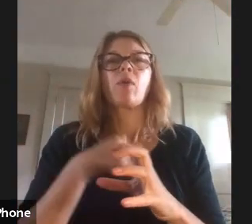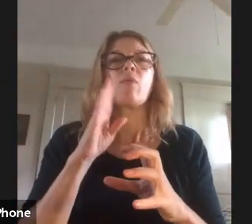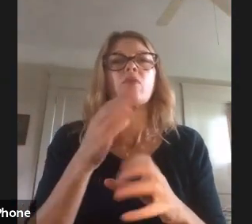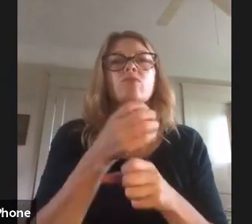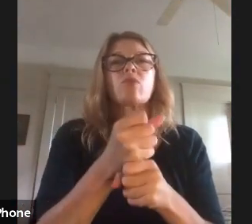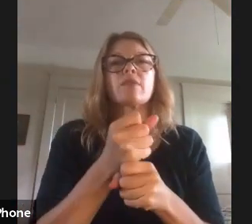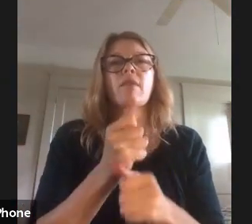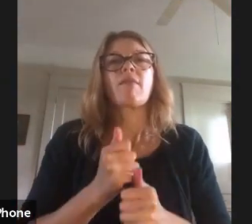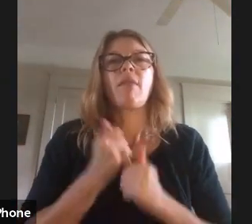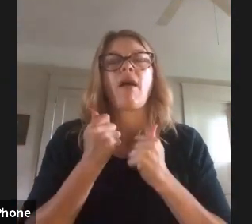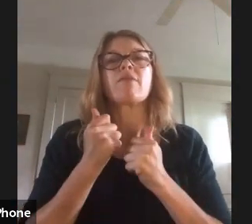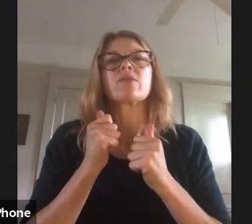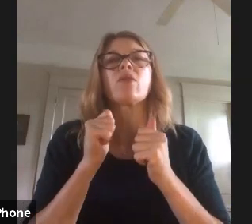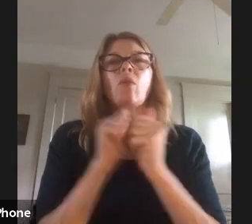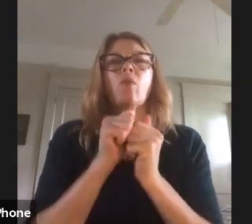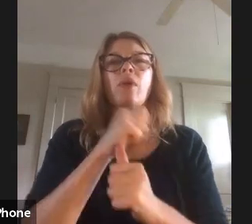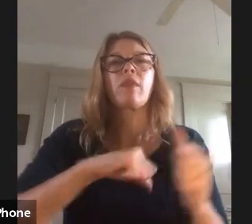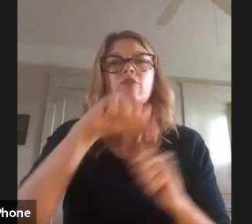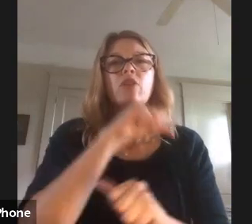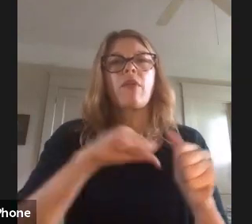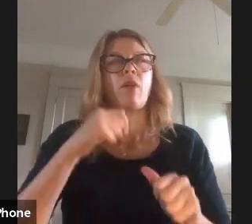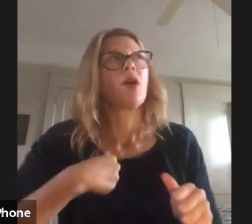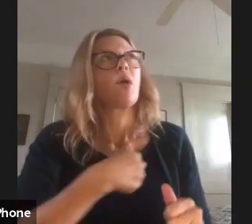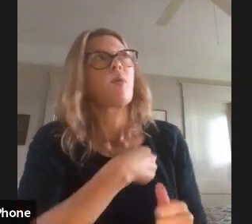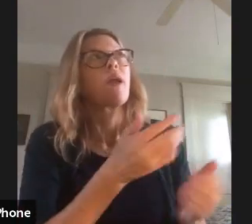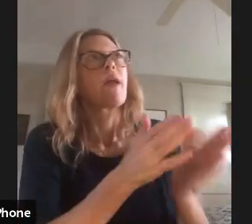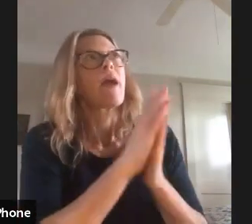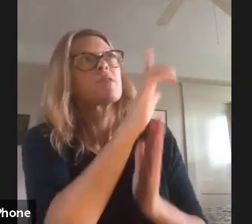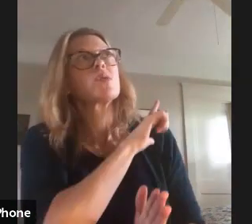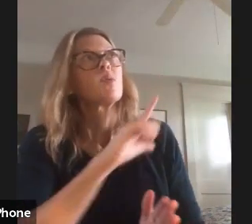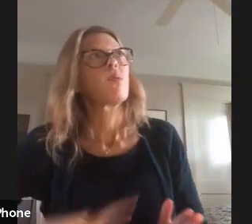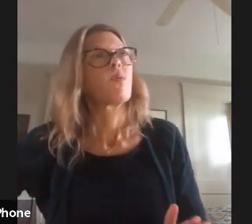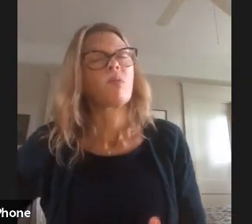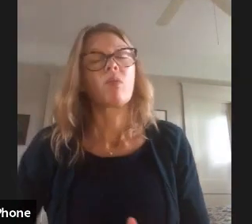Christ. We entreat you, O Lord.